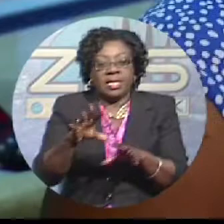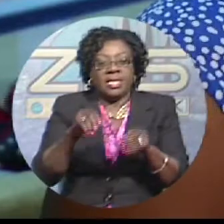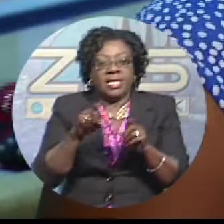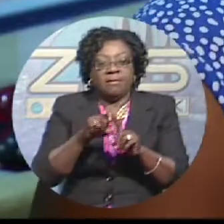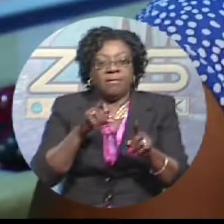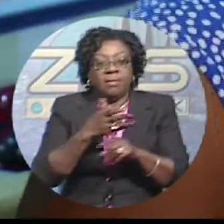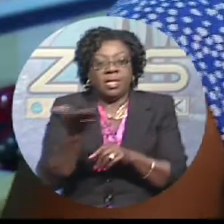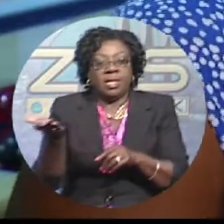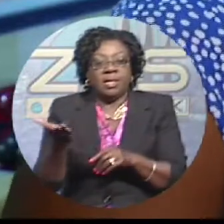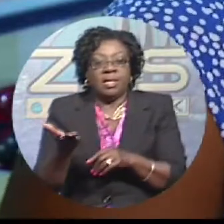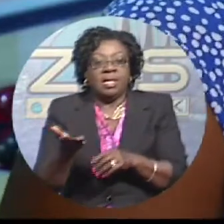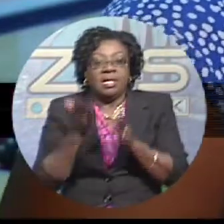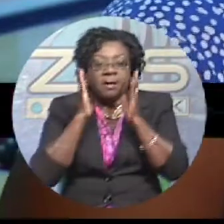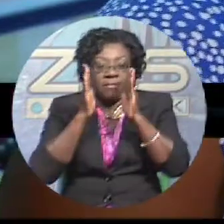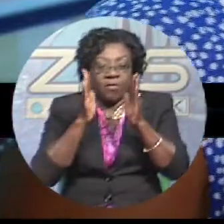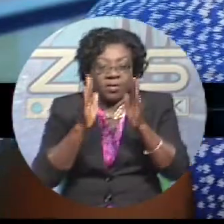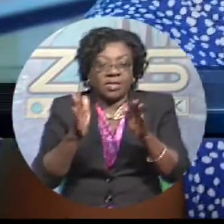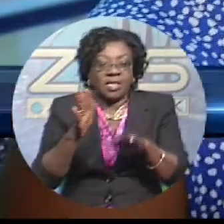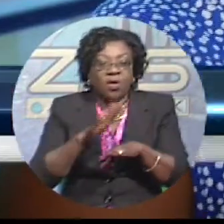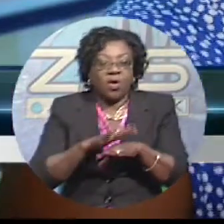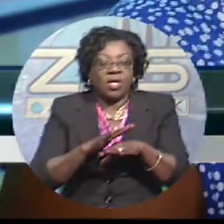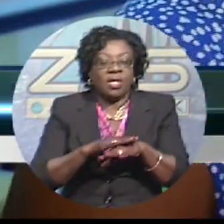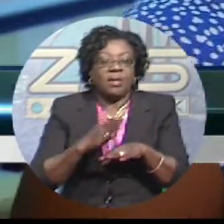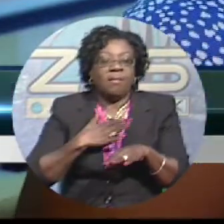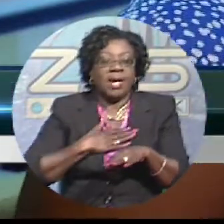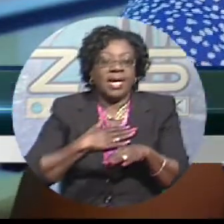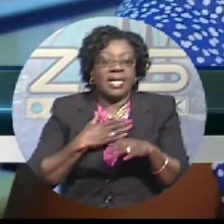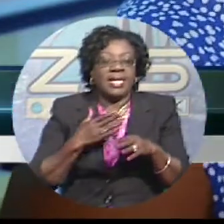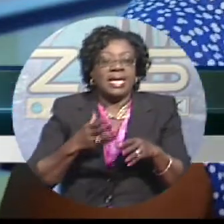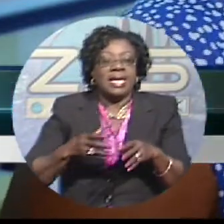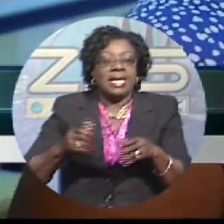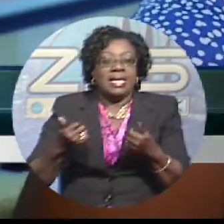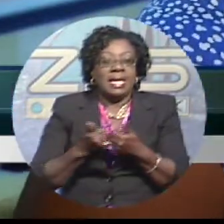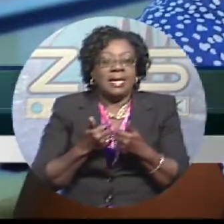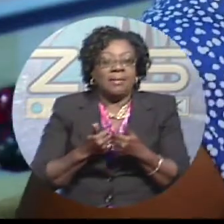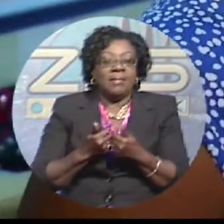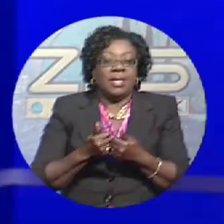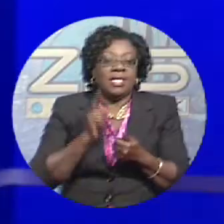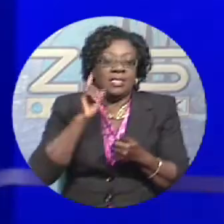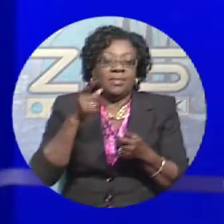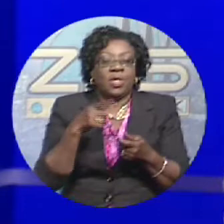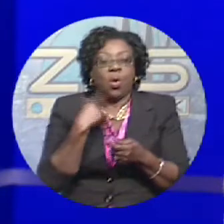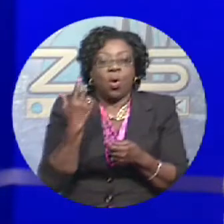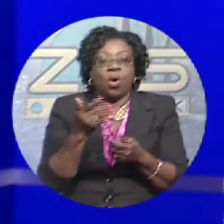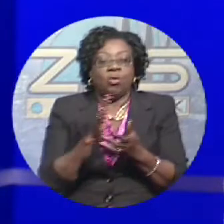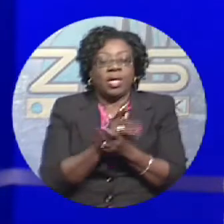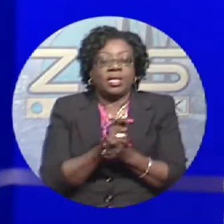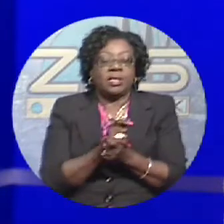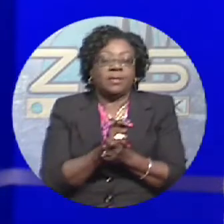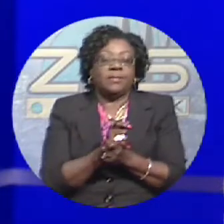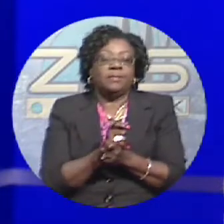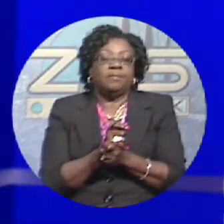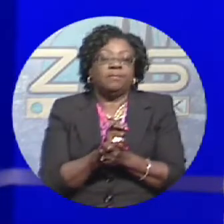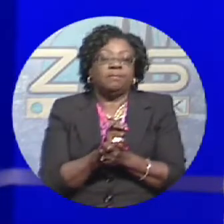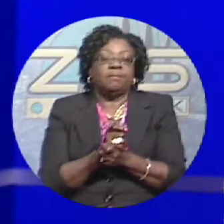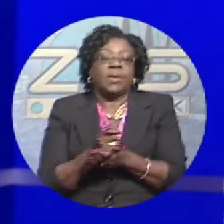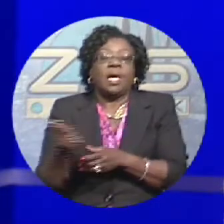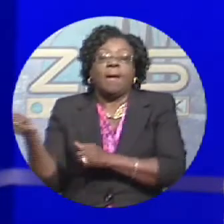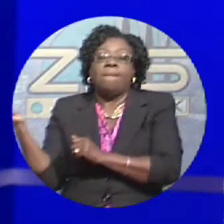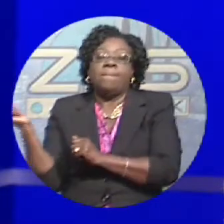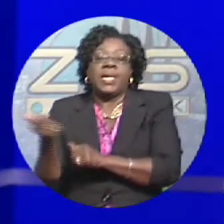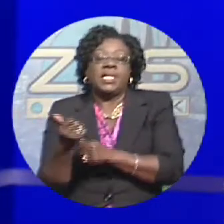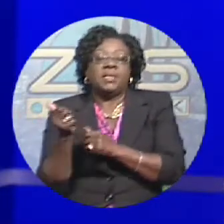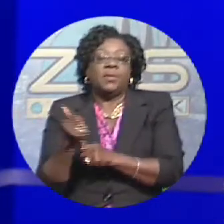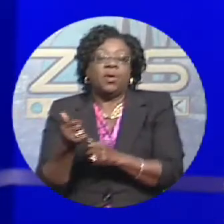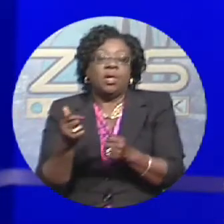from there. I'm focused on my game, and once I'm focused on me, then I should be all right. On to some baseball news now. Anthony